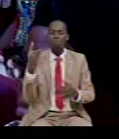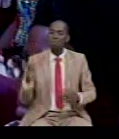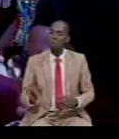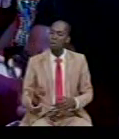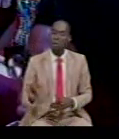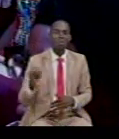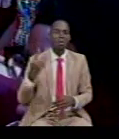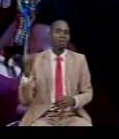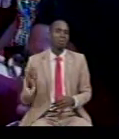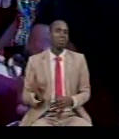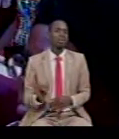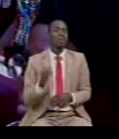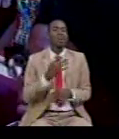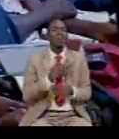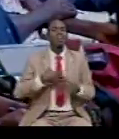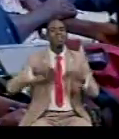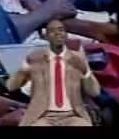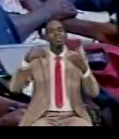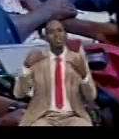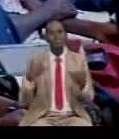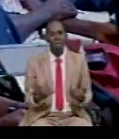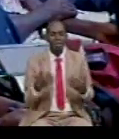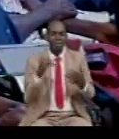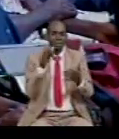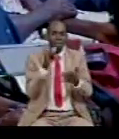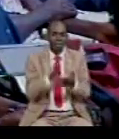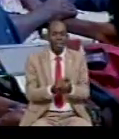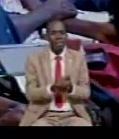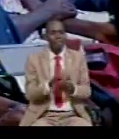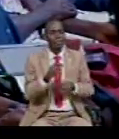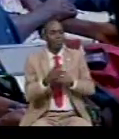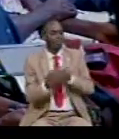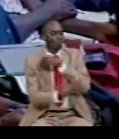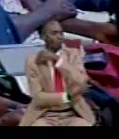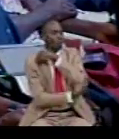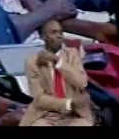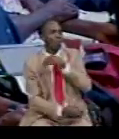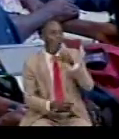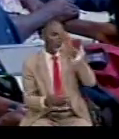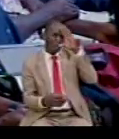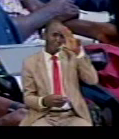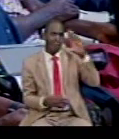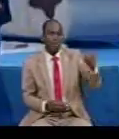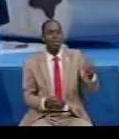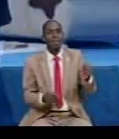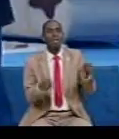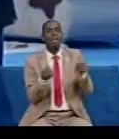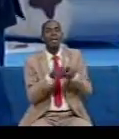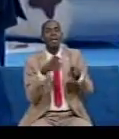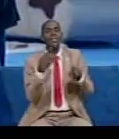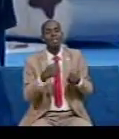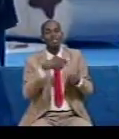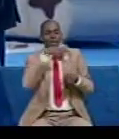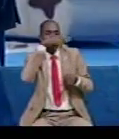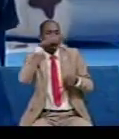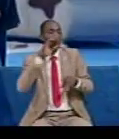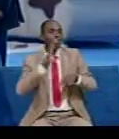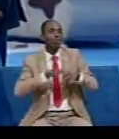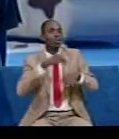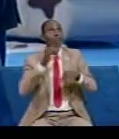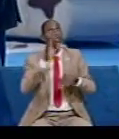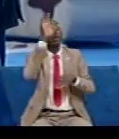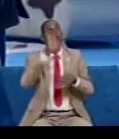And now that Lazarus, like the thief on the cross, so repented, I say unto